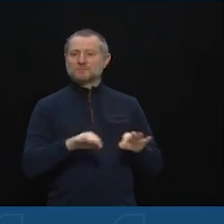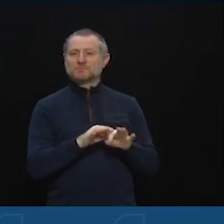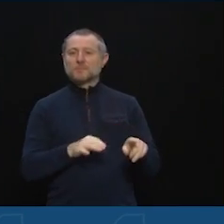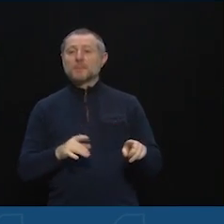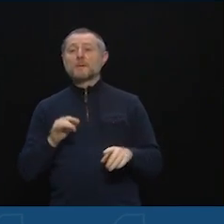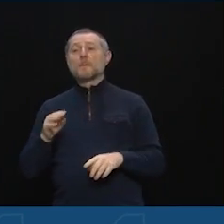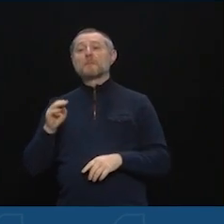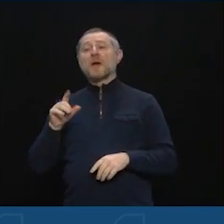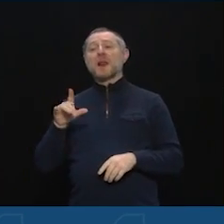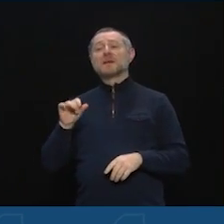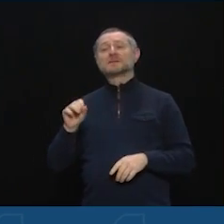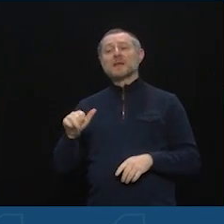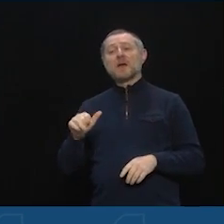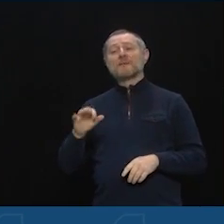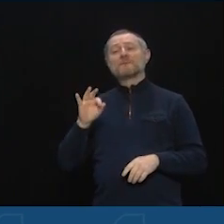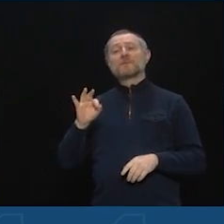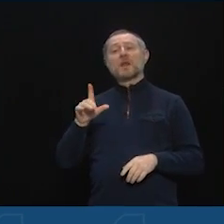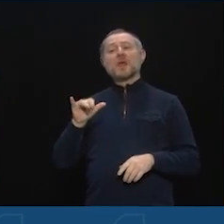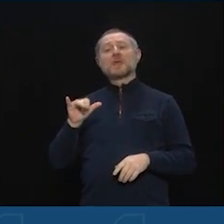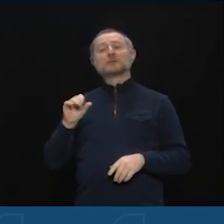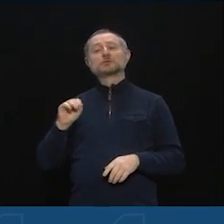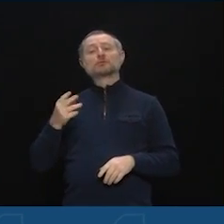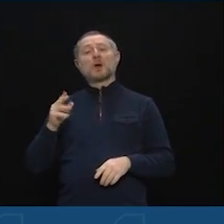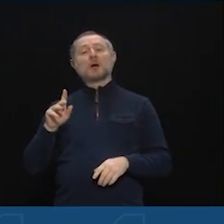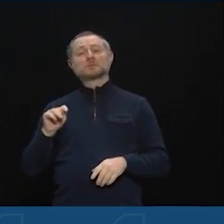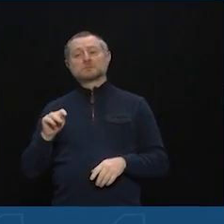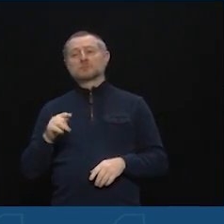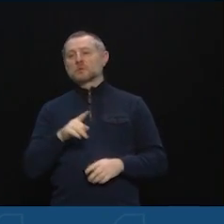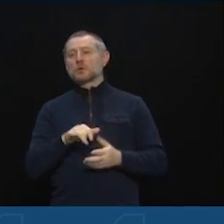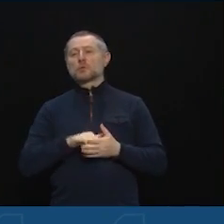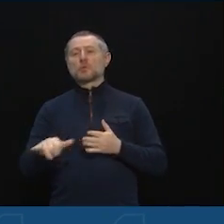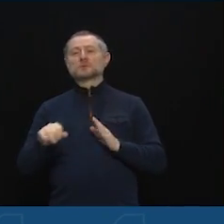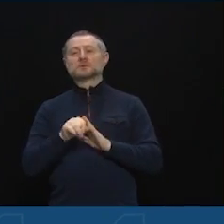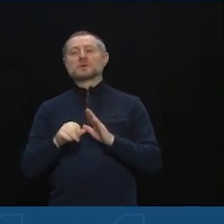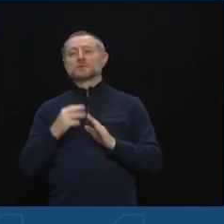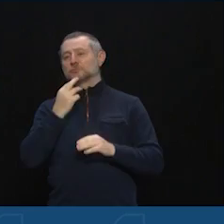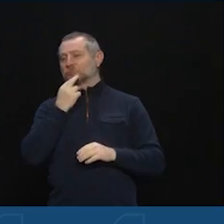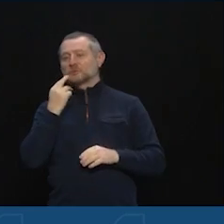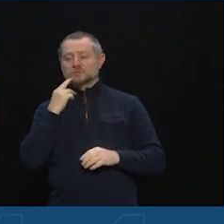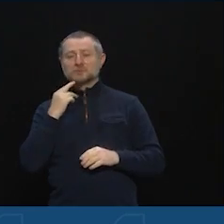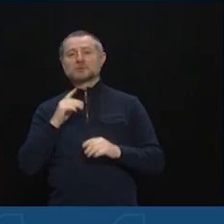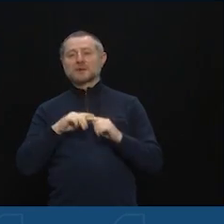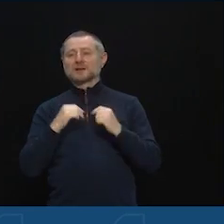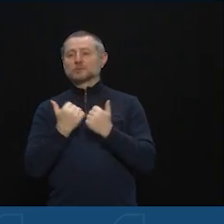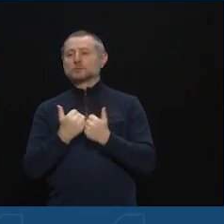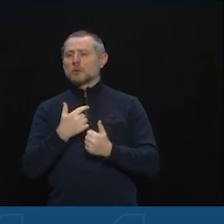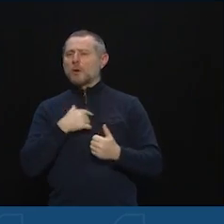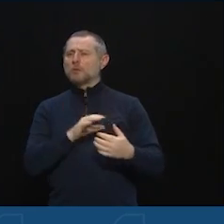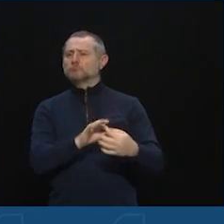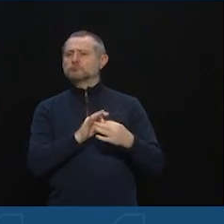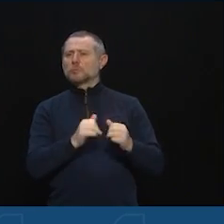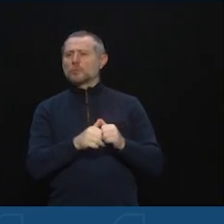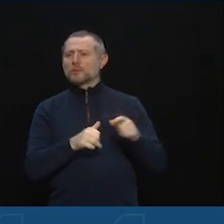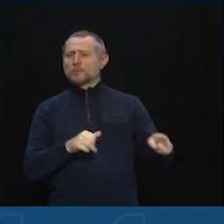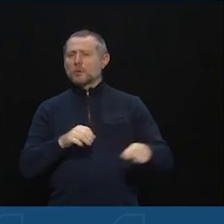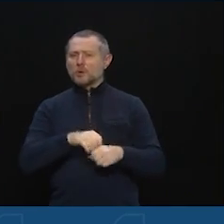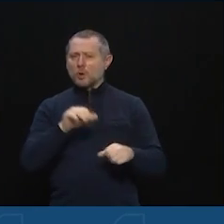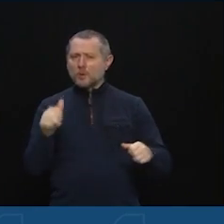the New York State Restaurant Association, our partner in crime in Albany, in